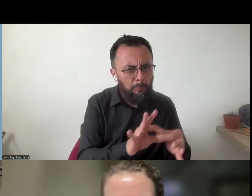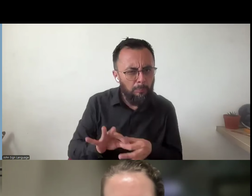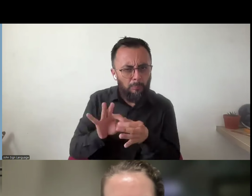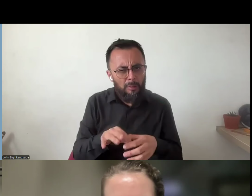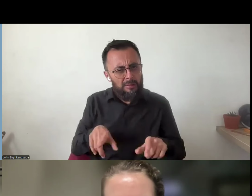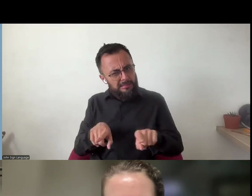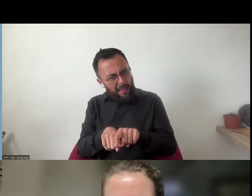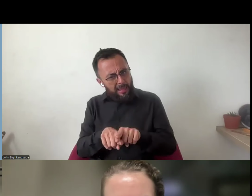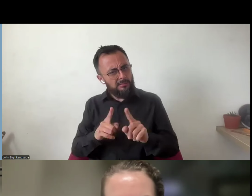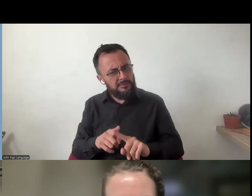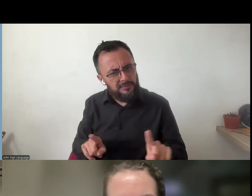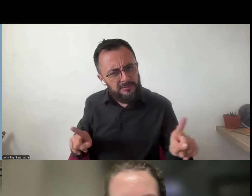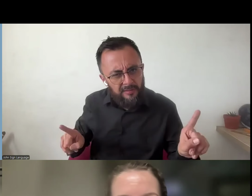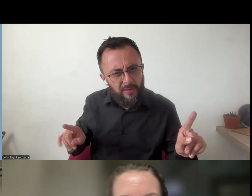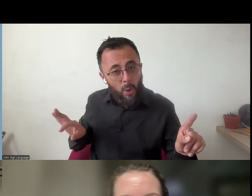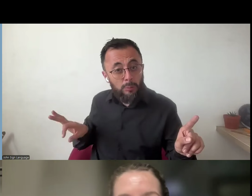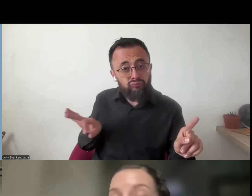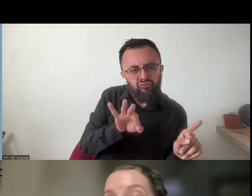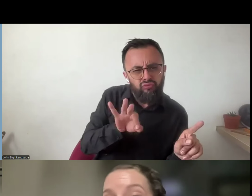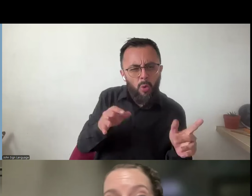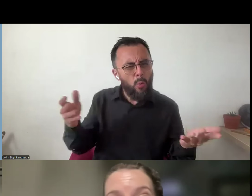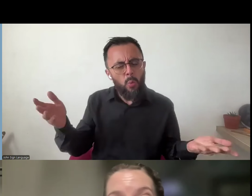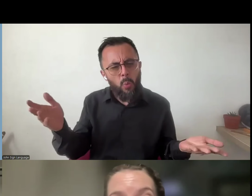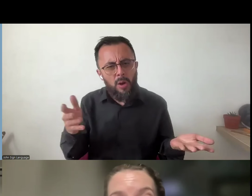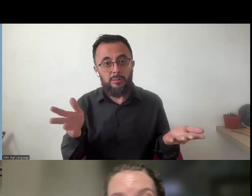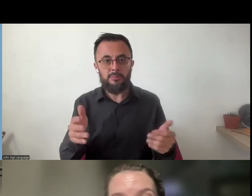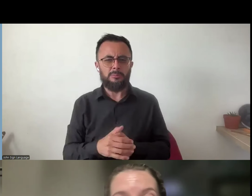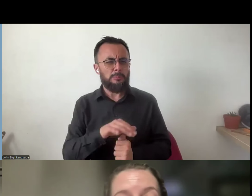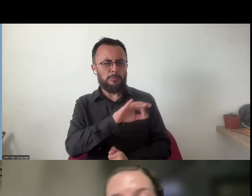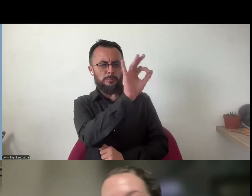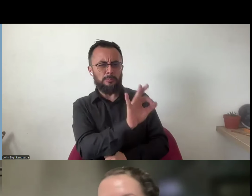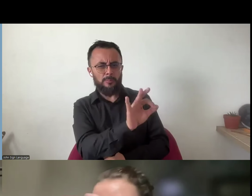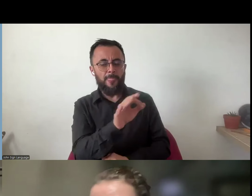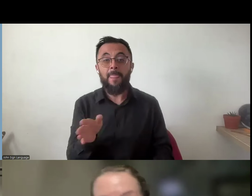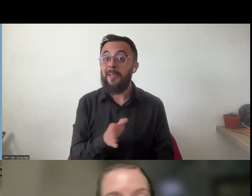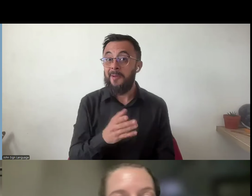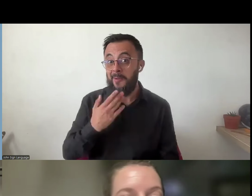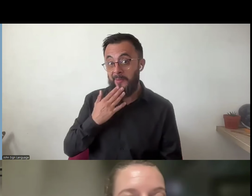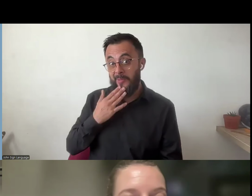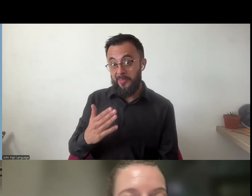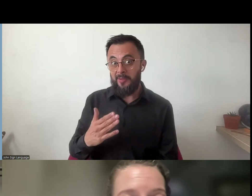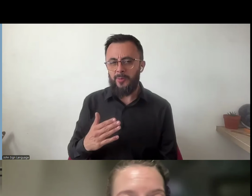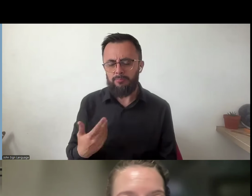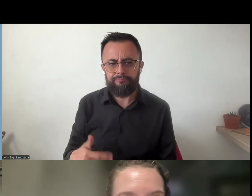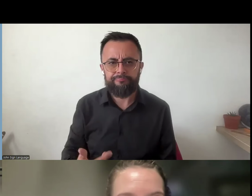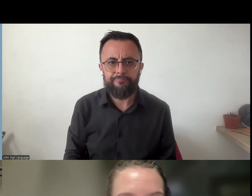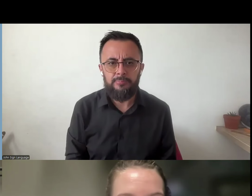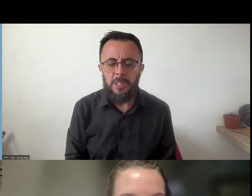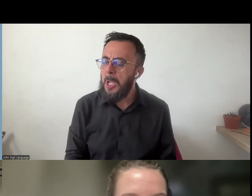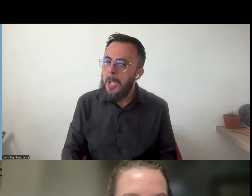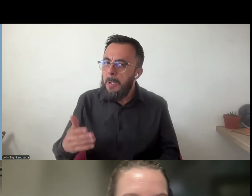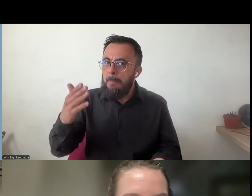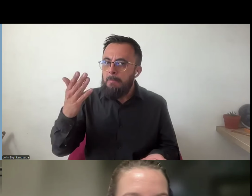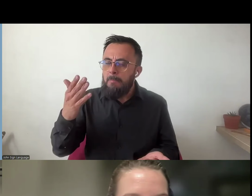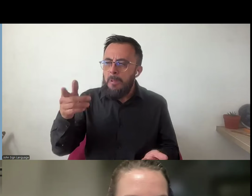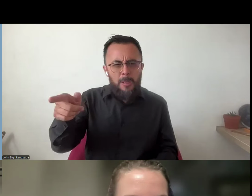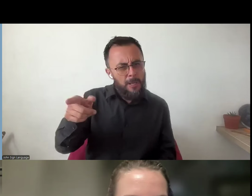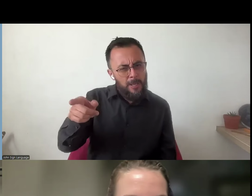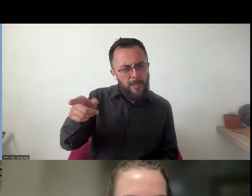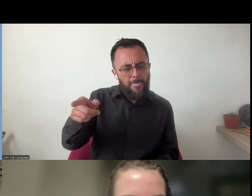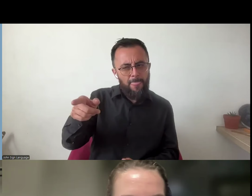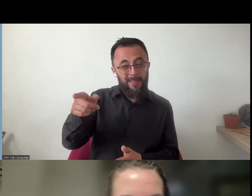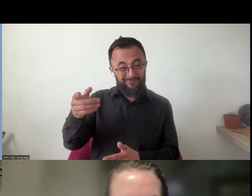basada en la comunidad? mentioned Muchas gracias. on realization based Thank you on the so much. community? I'm not entirely familiar with this guide